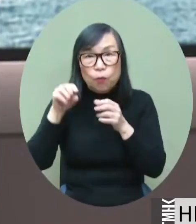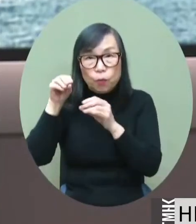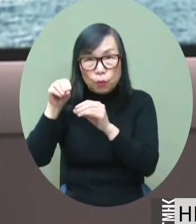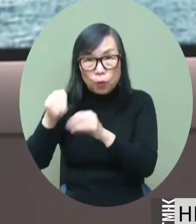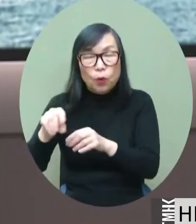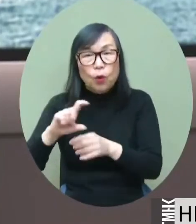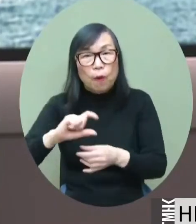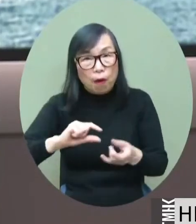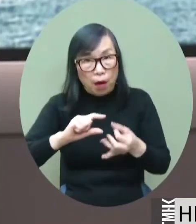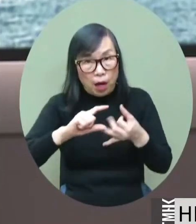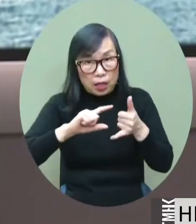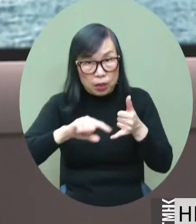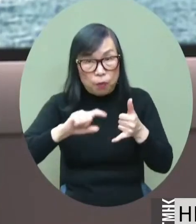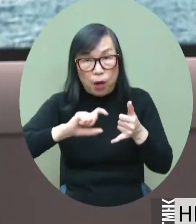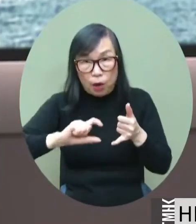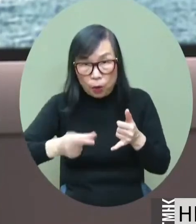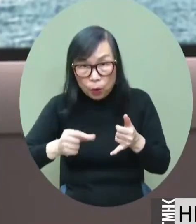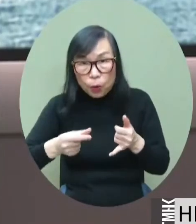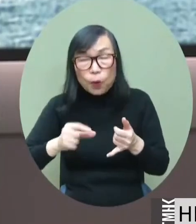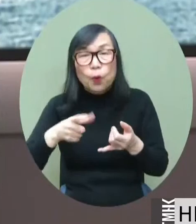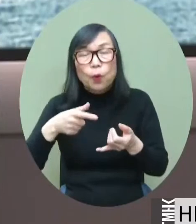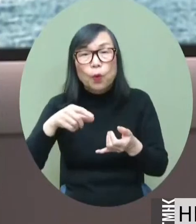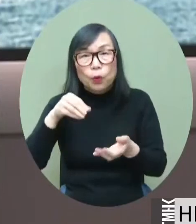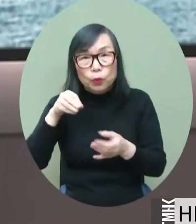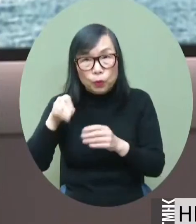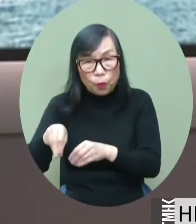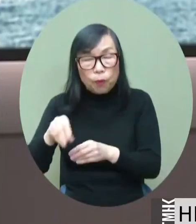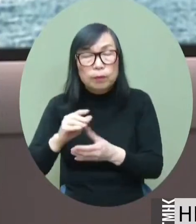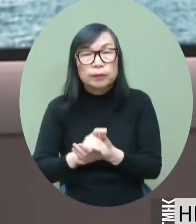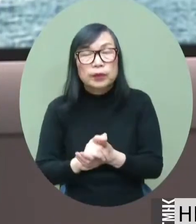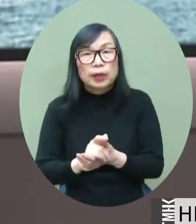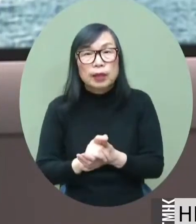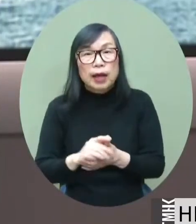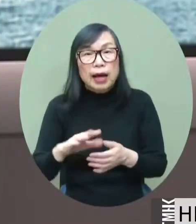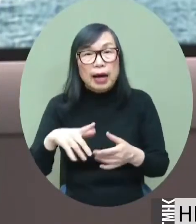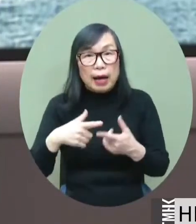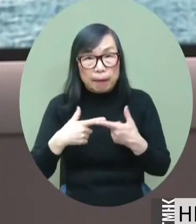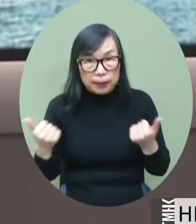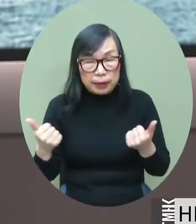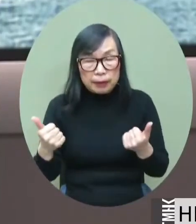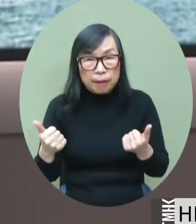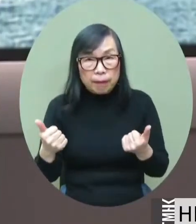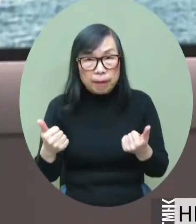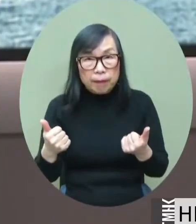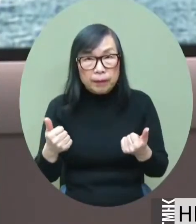visit the designated clinics. You can make an appointment through HAGO.